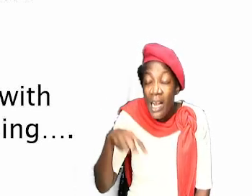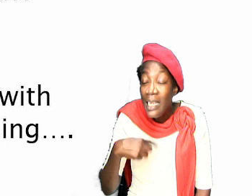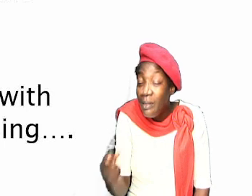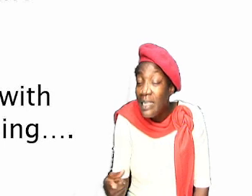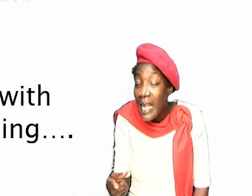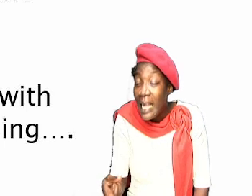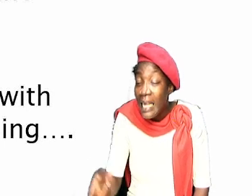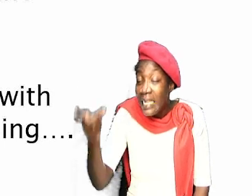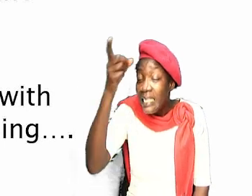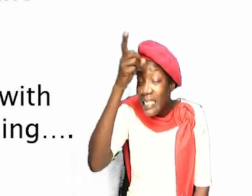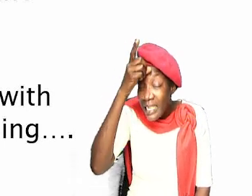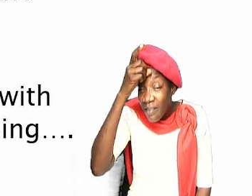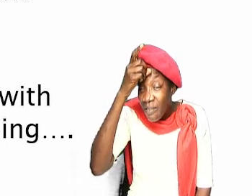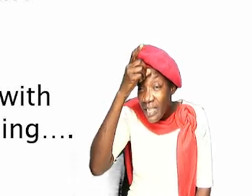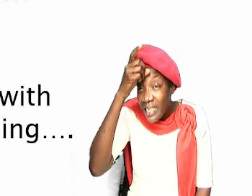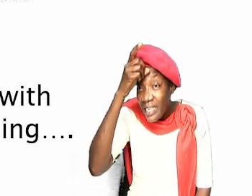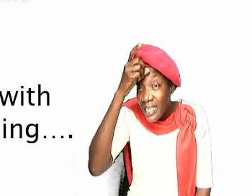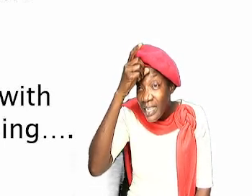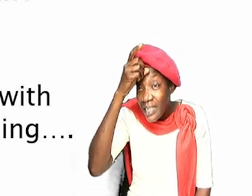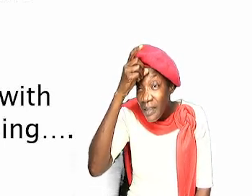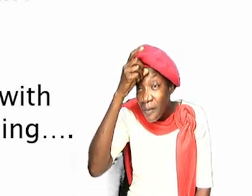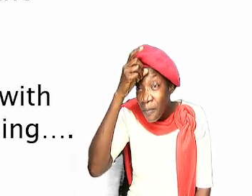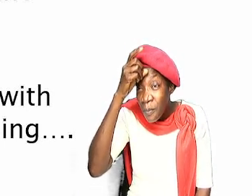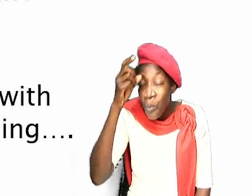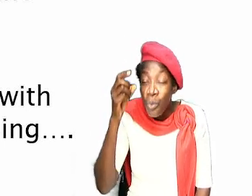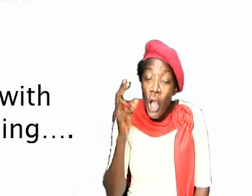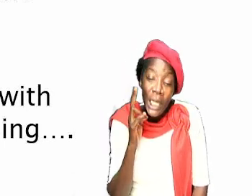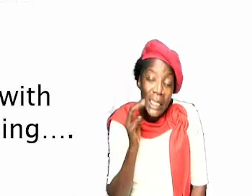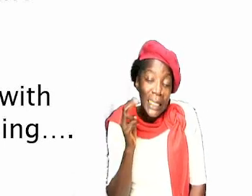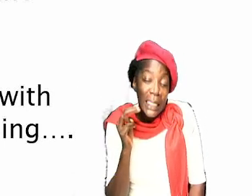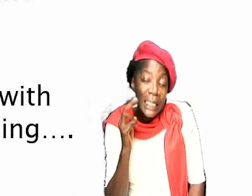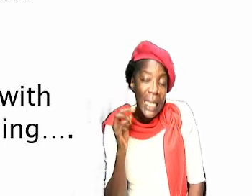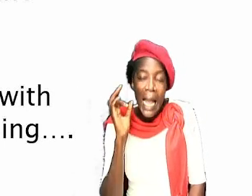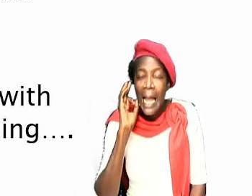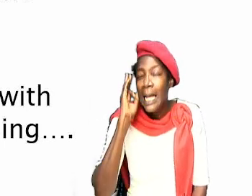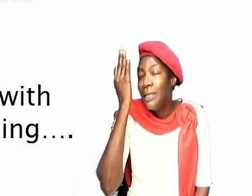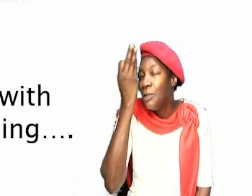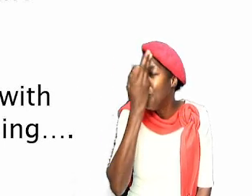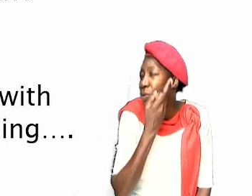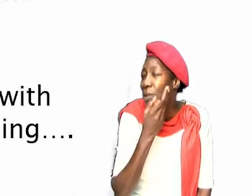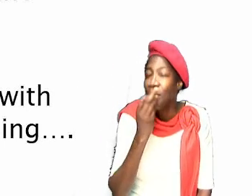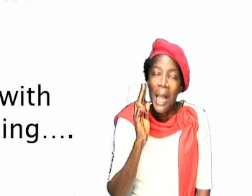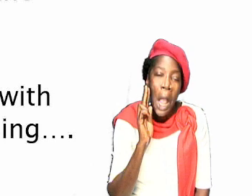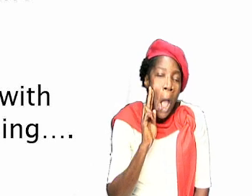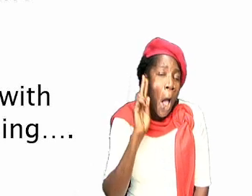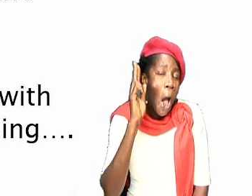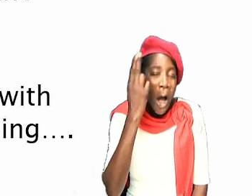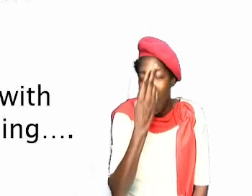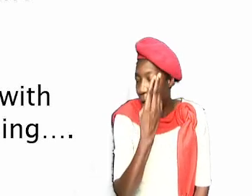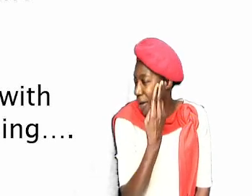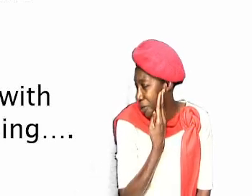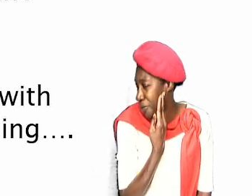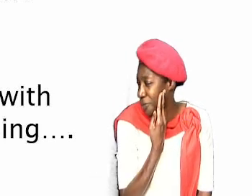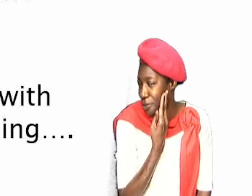comely person, which means that he was a nice-looking person. He was handsome.